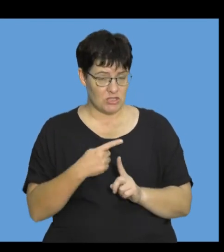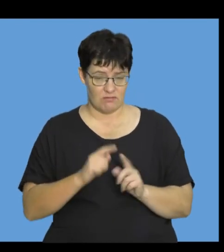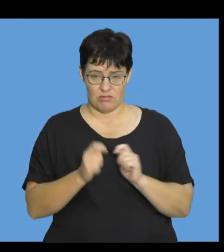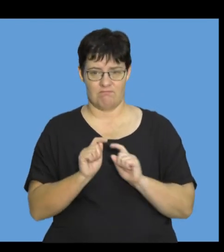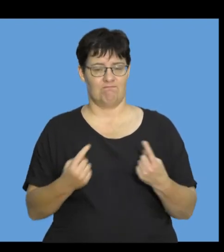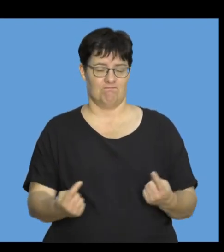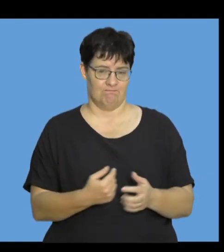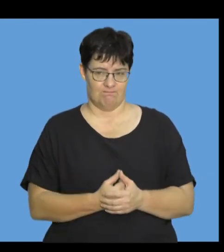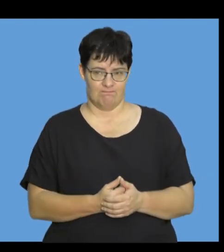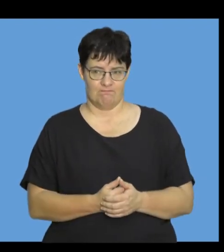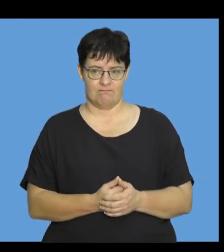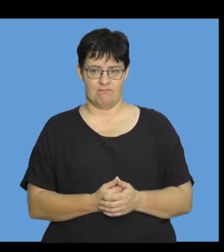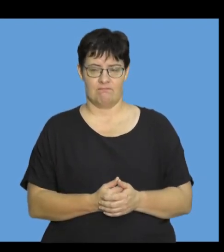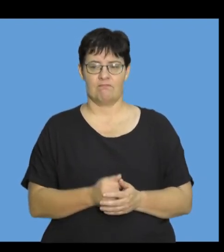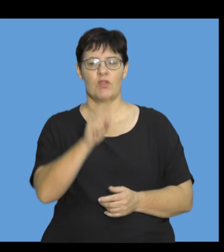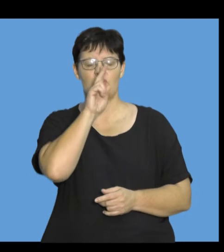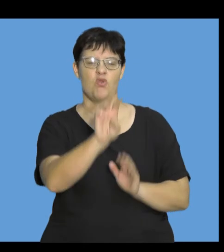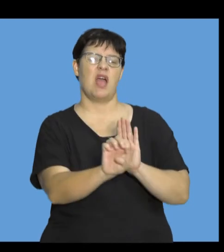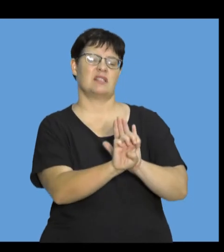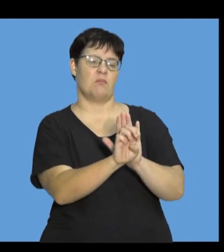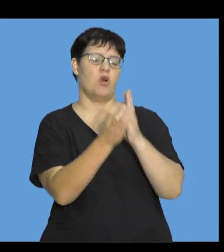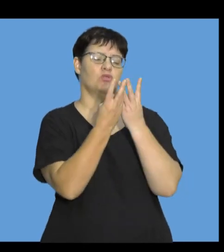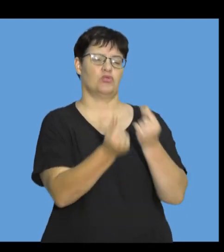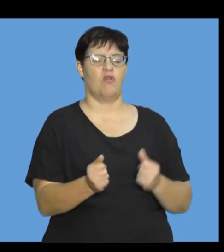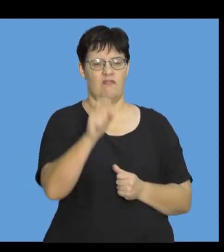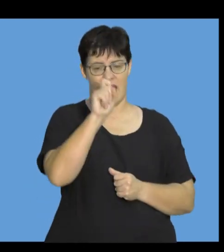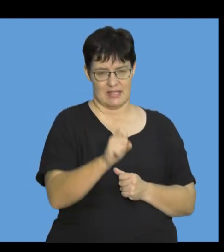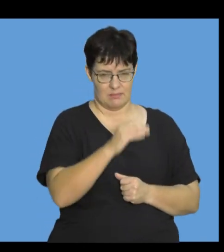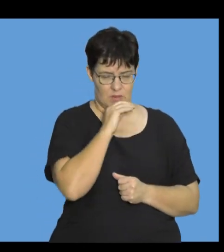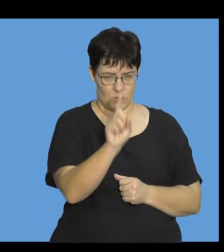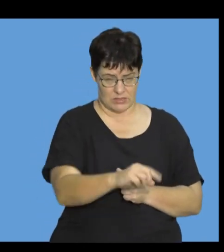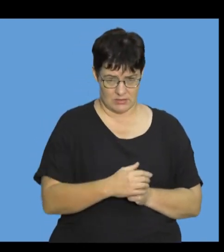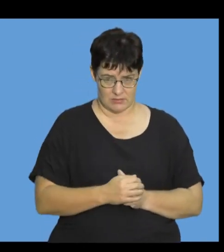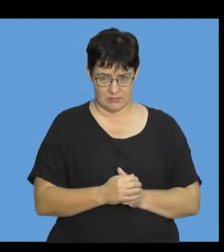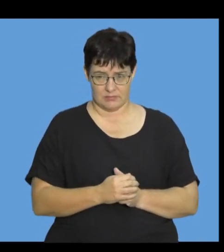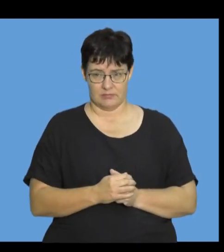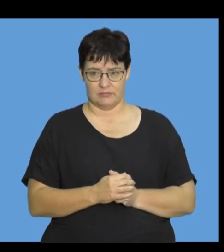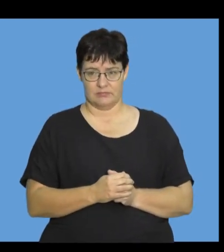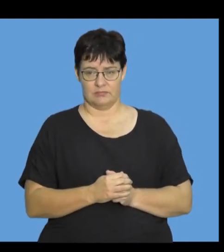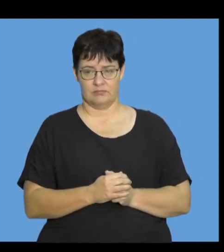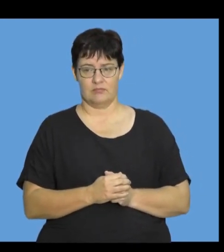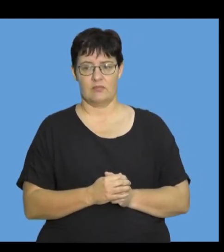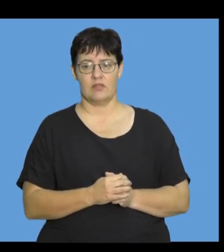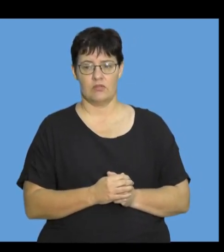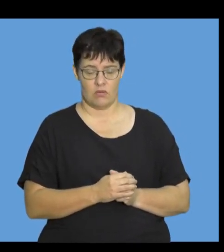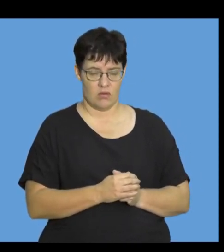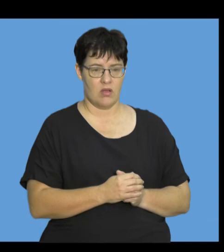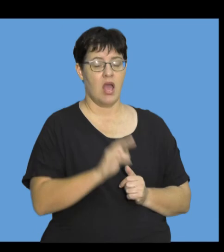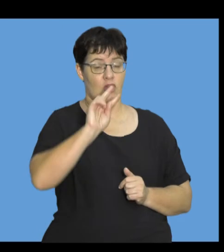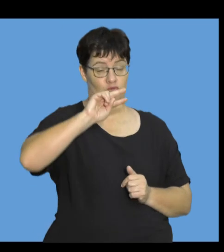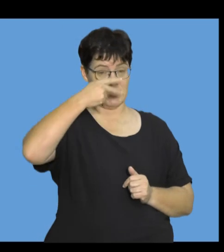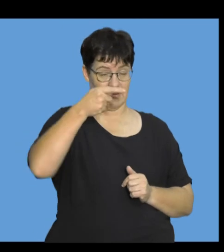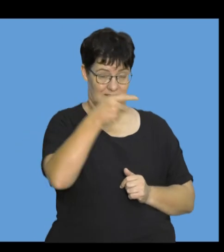a positive there. But let's just look at examples, exactly what do we mean. So remember, you raise this to